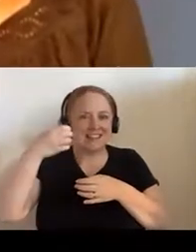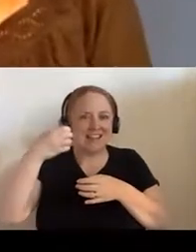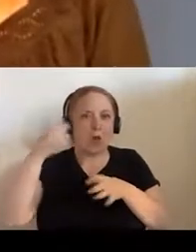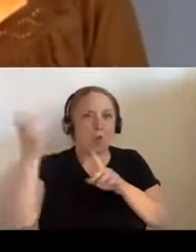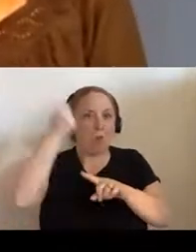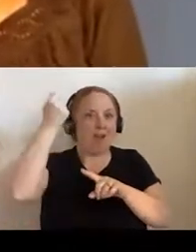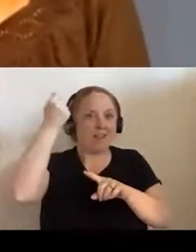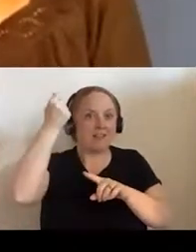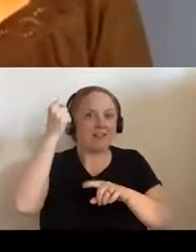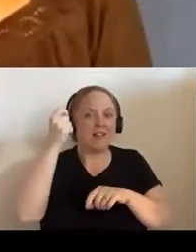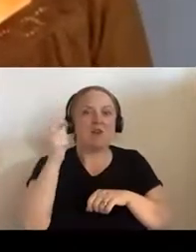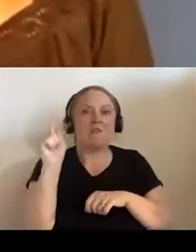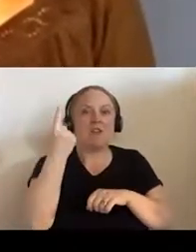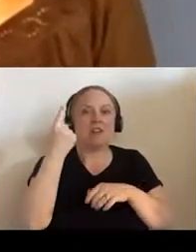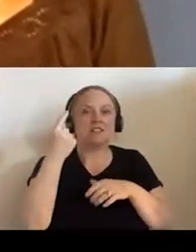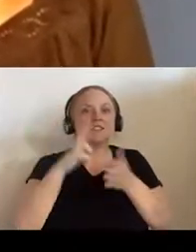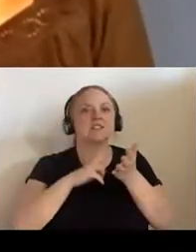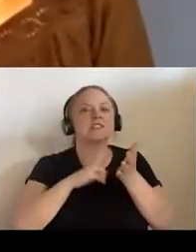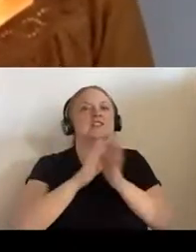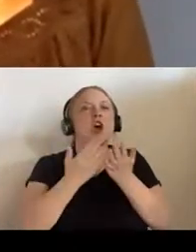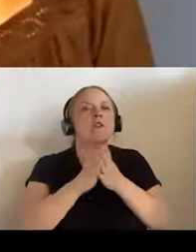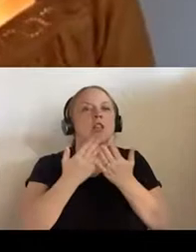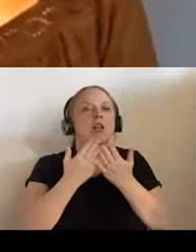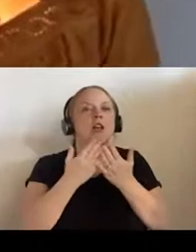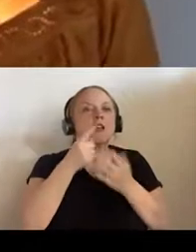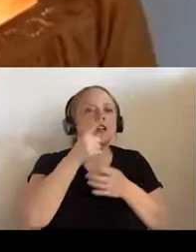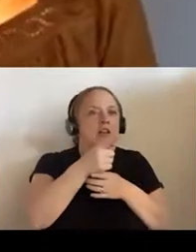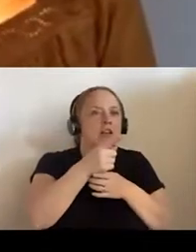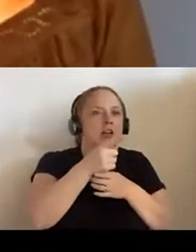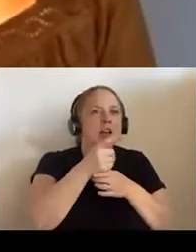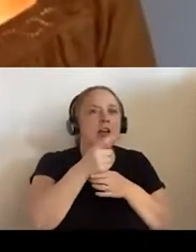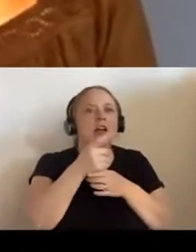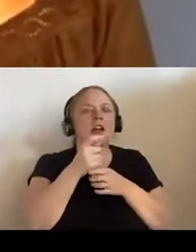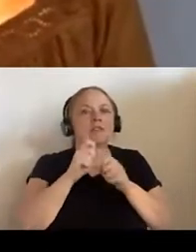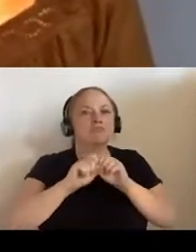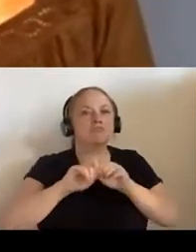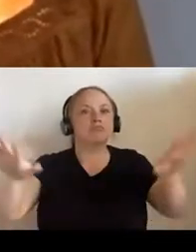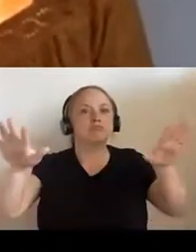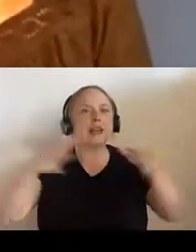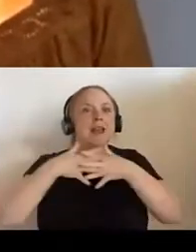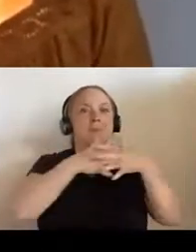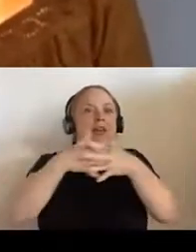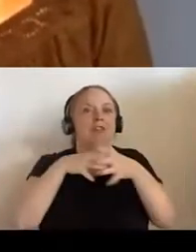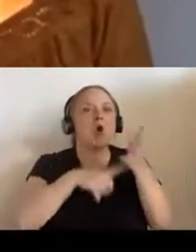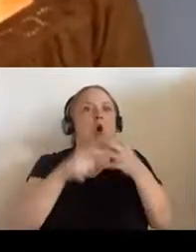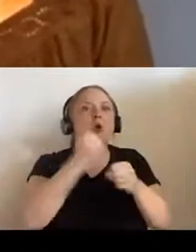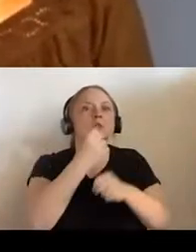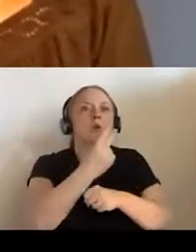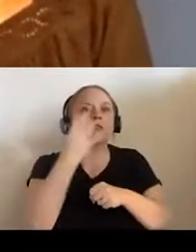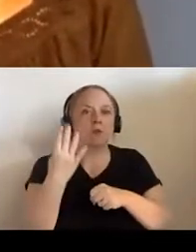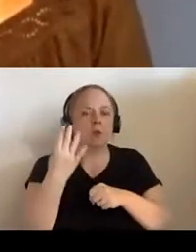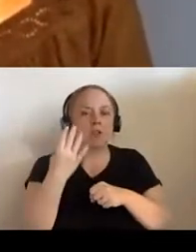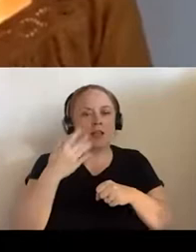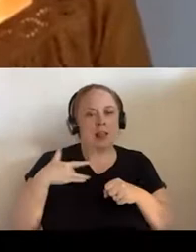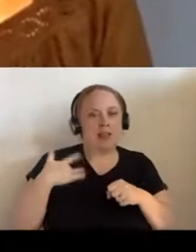a paperback edition is out in North America on August 24th. Susan lives and works between London and